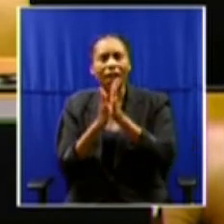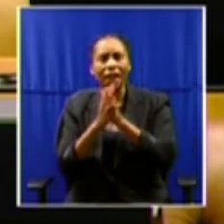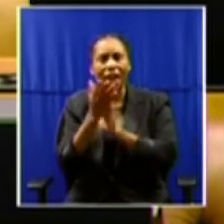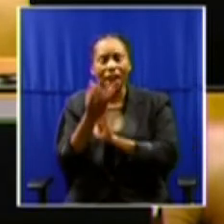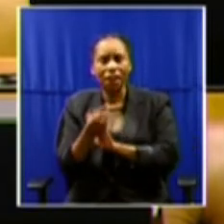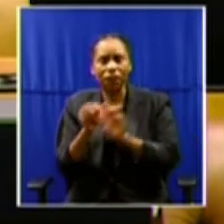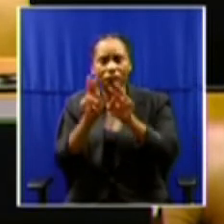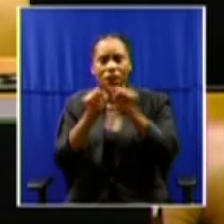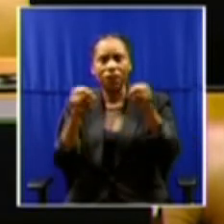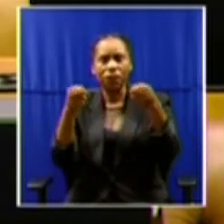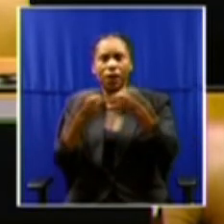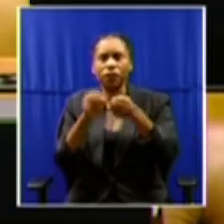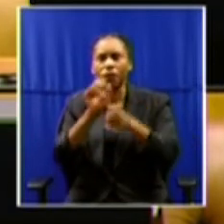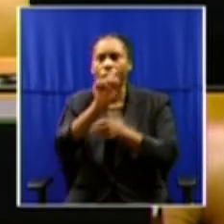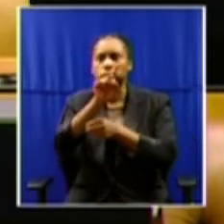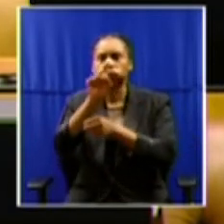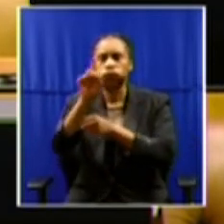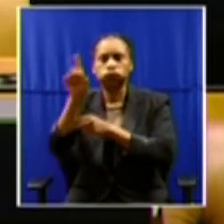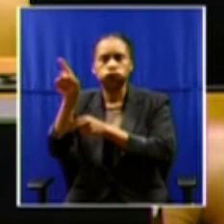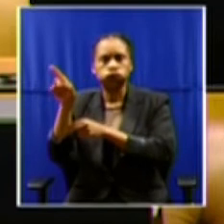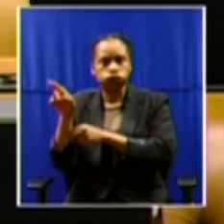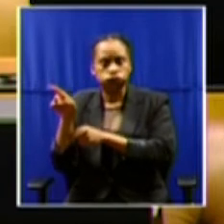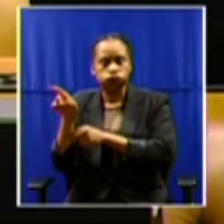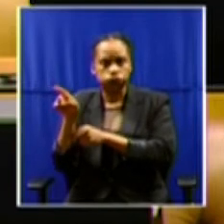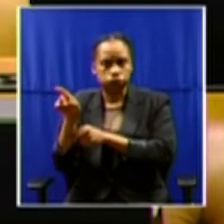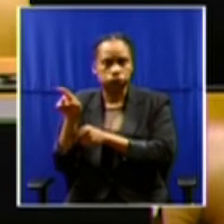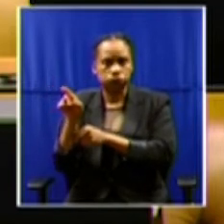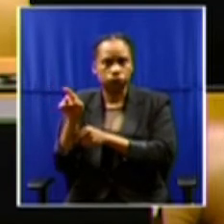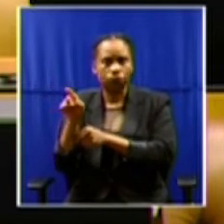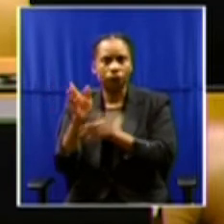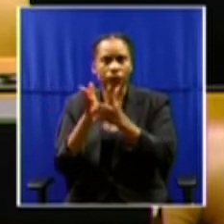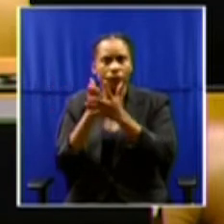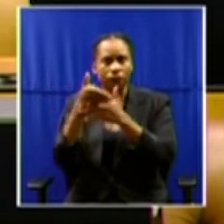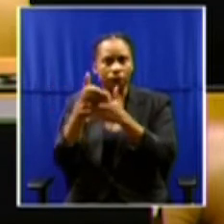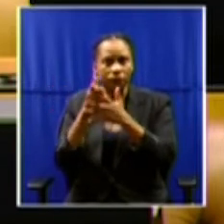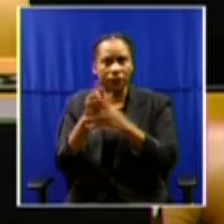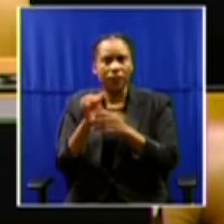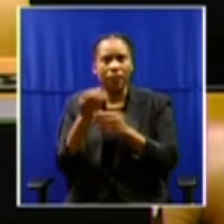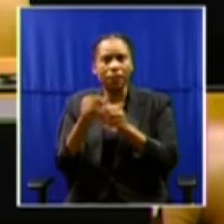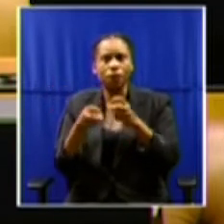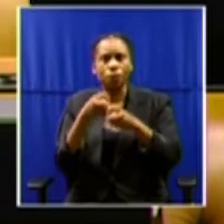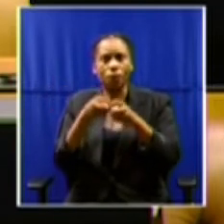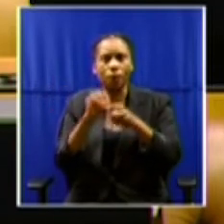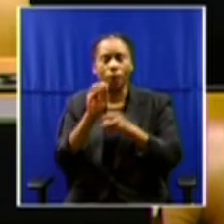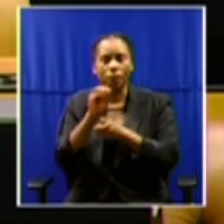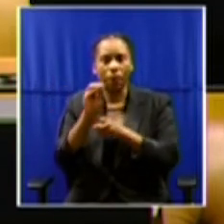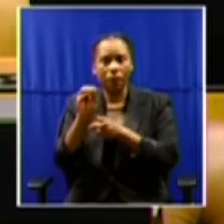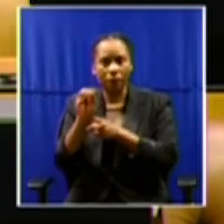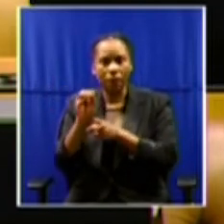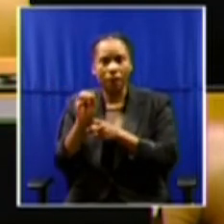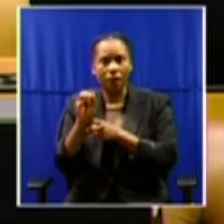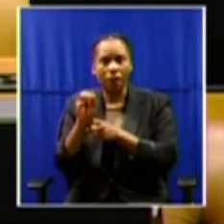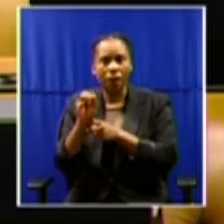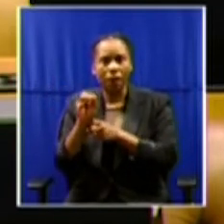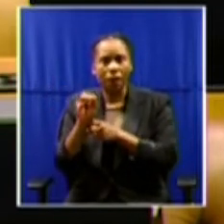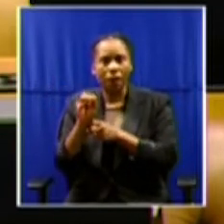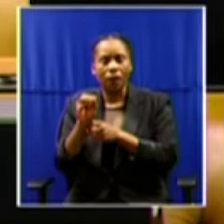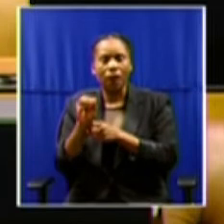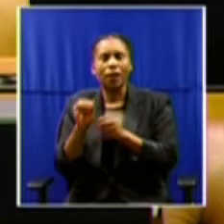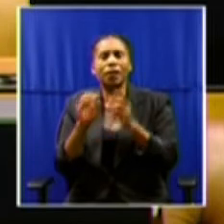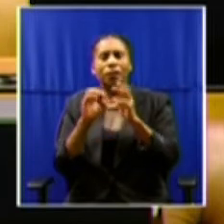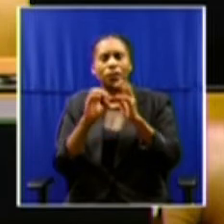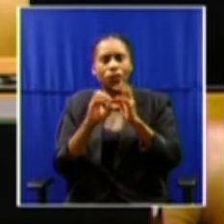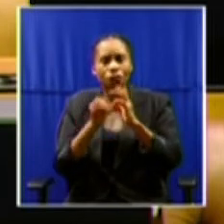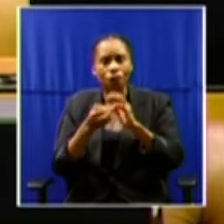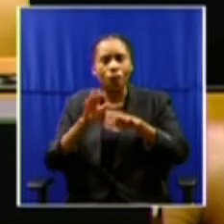national, that make the national intervention. If maybe there is a problem there, they need an extra kind of an effort,